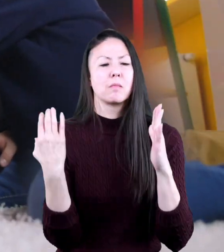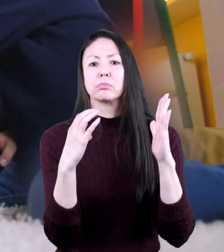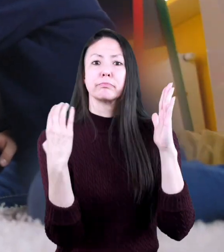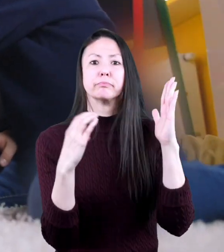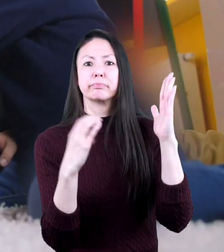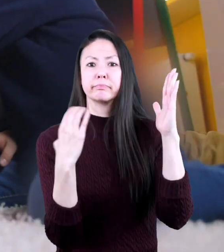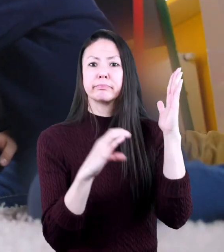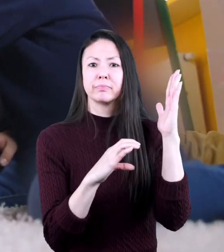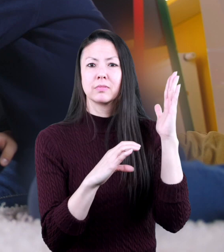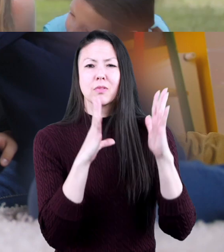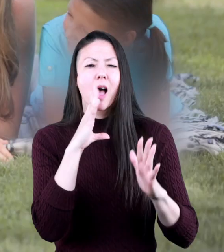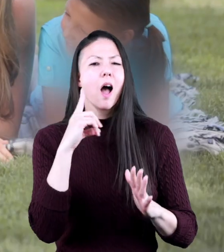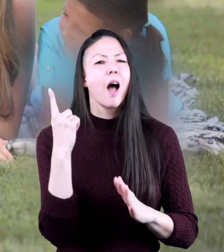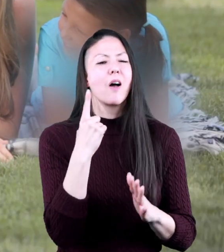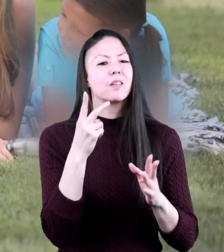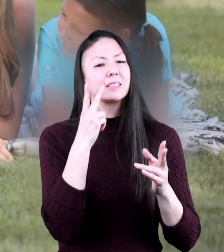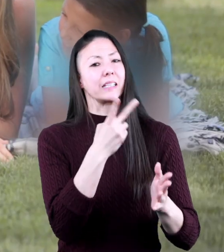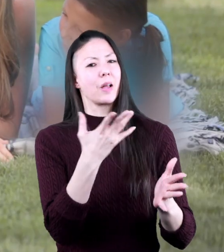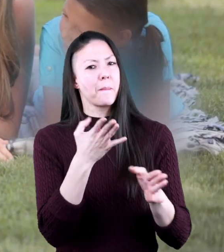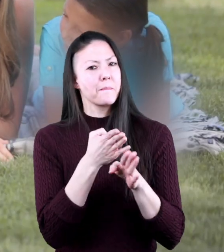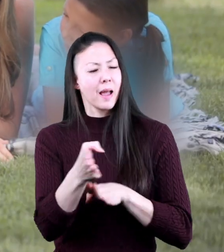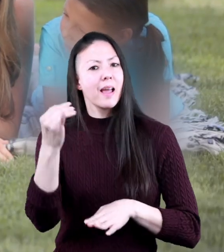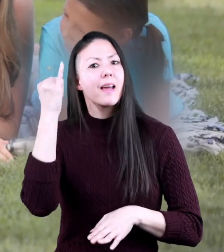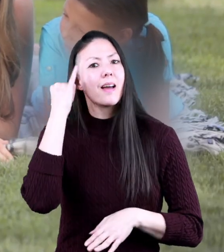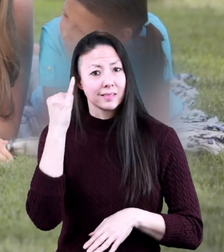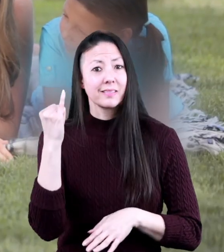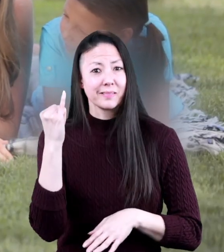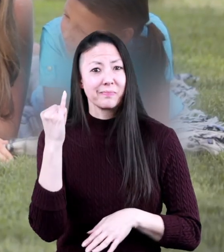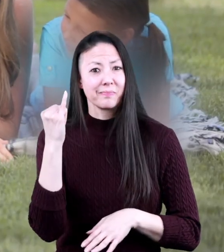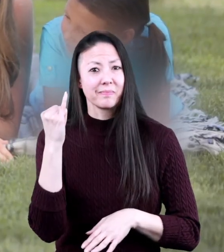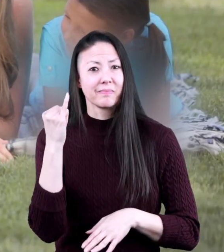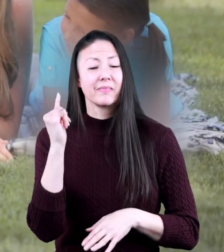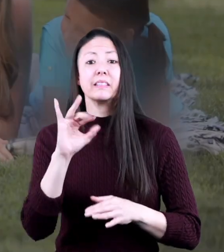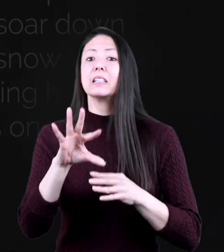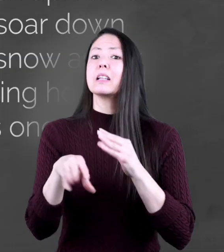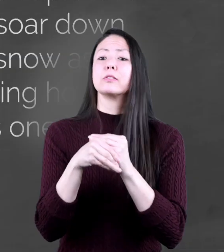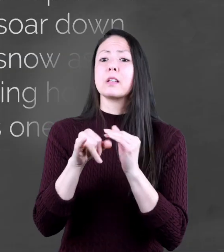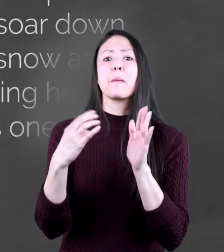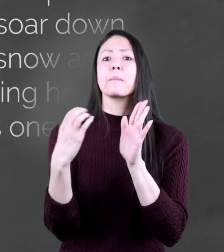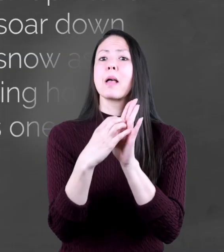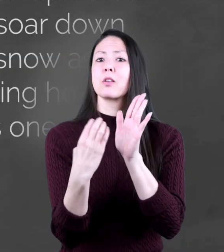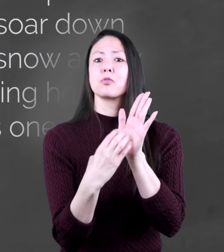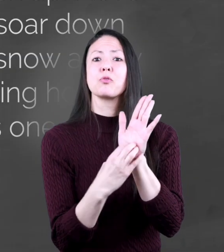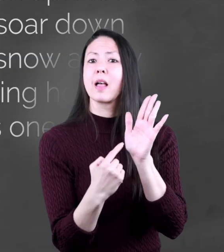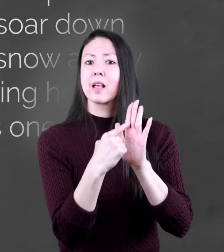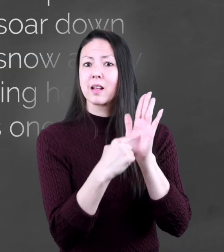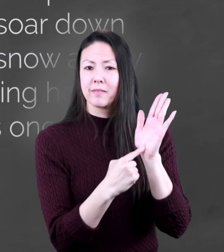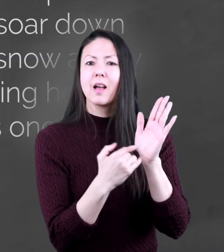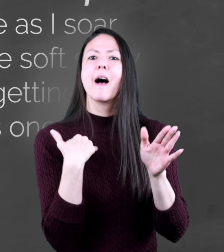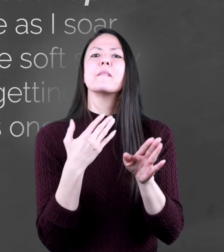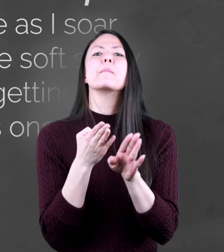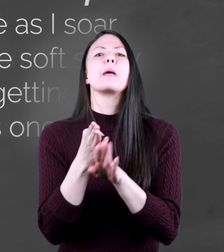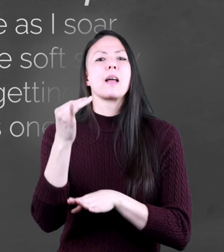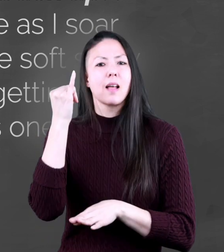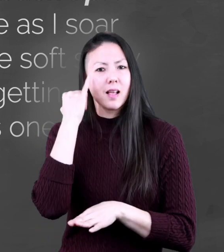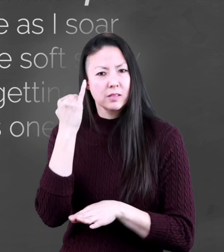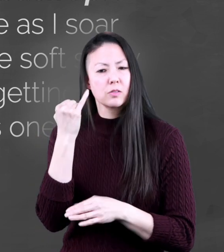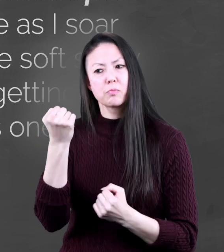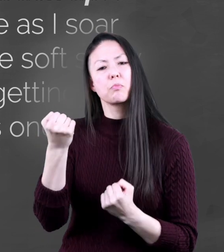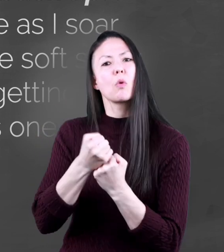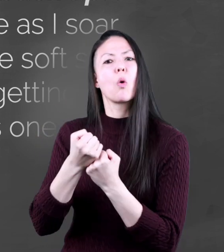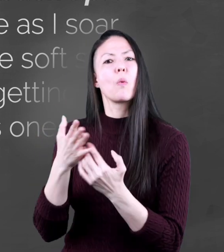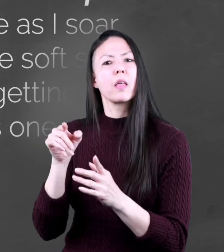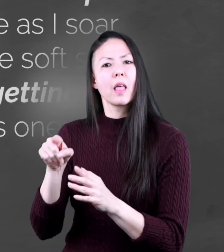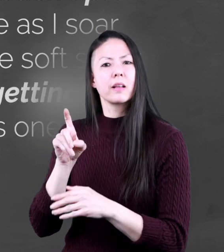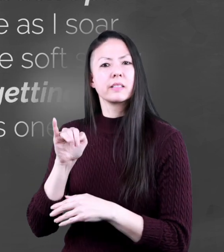Sometimes it will have many, but there will always be a main idea. In addition, every paragraph has a main